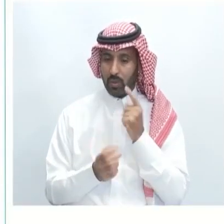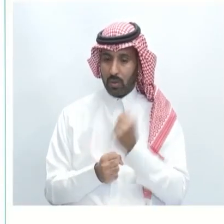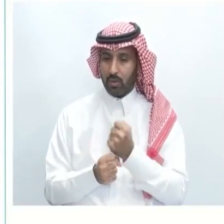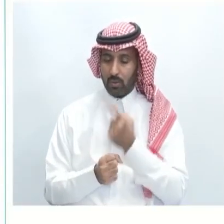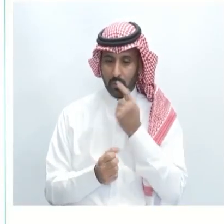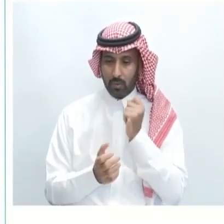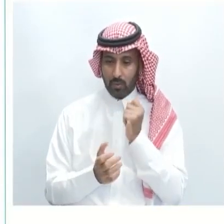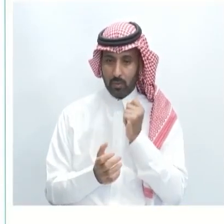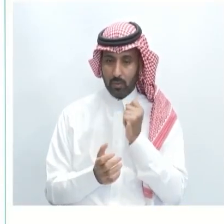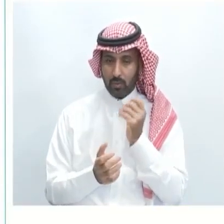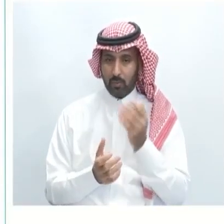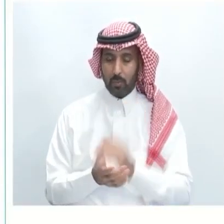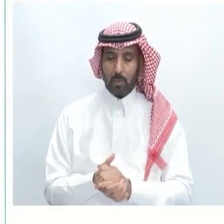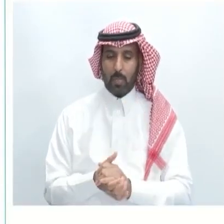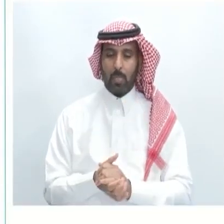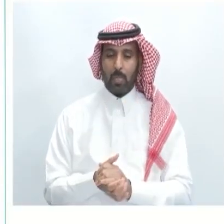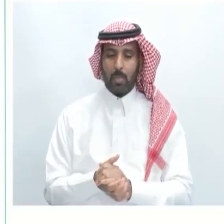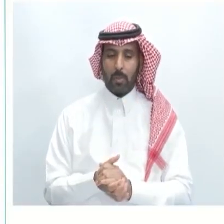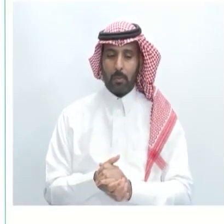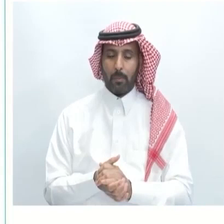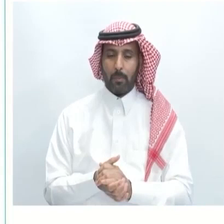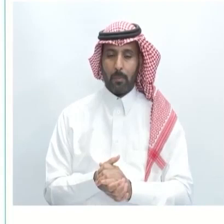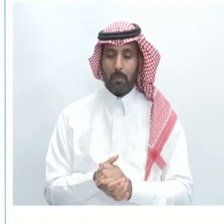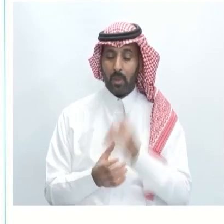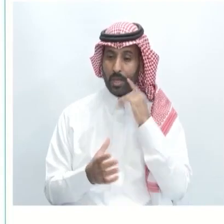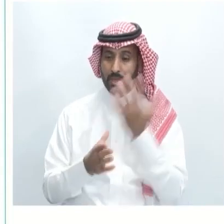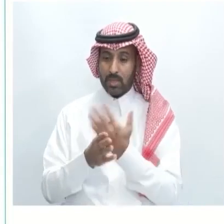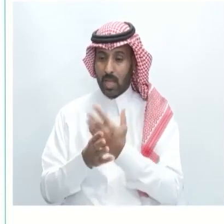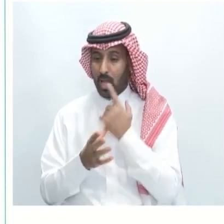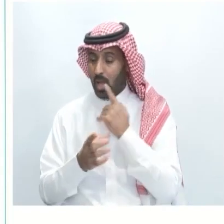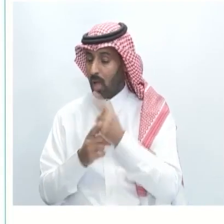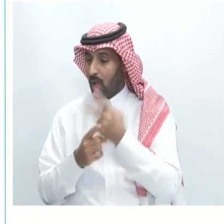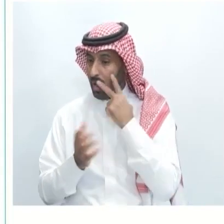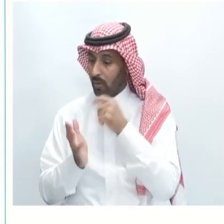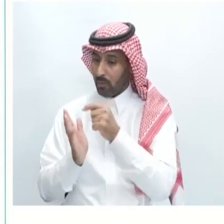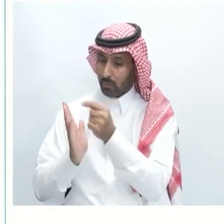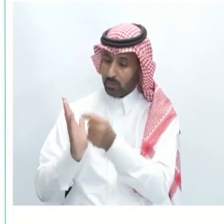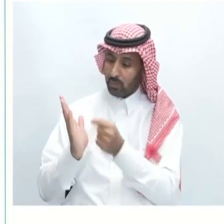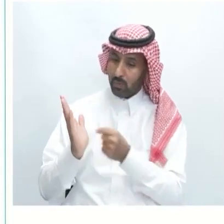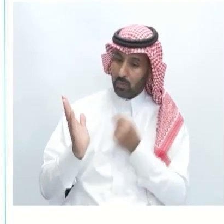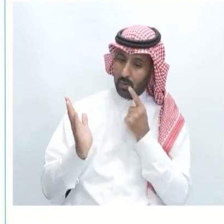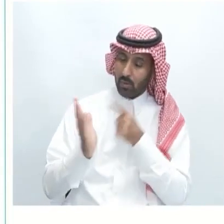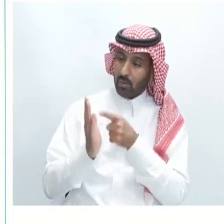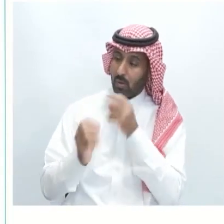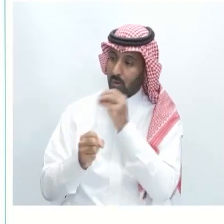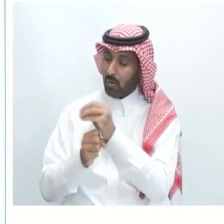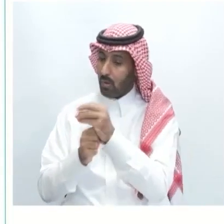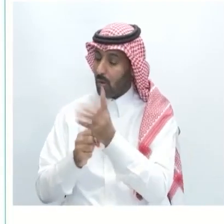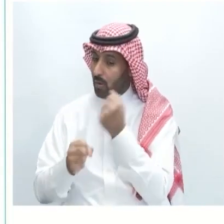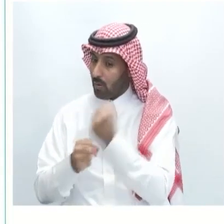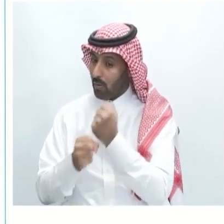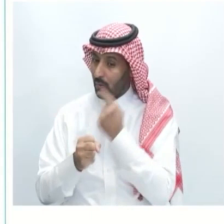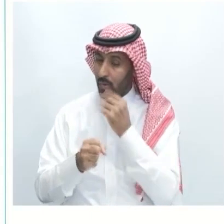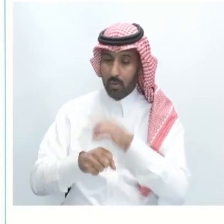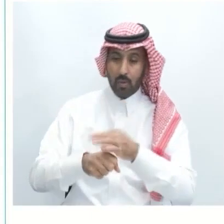So let's listen. The results of a recent survey reveal some interesting information about the jobs